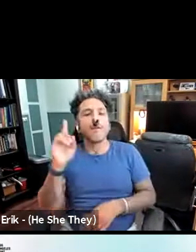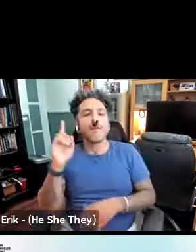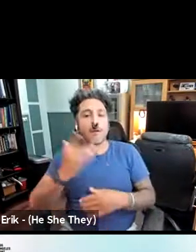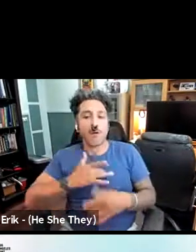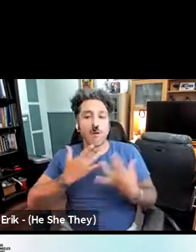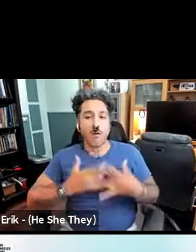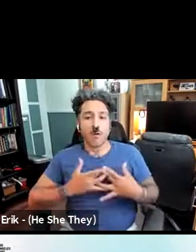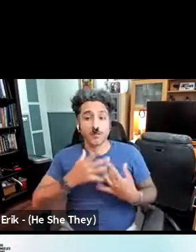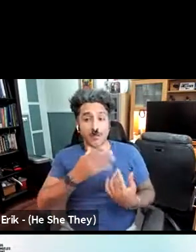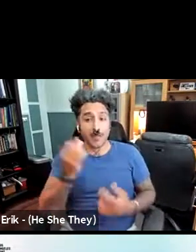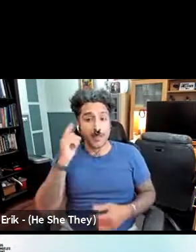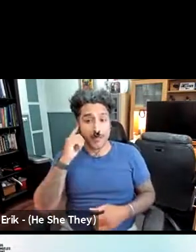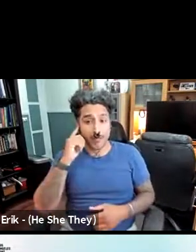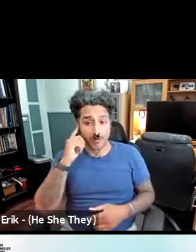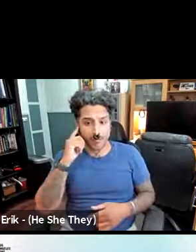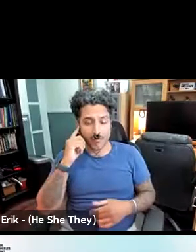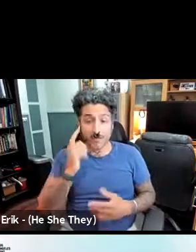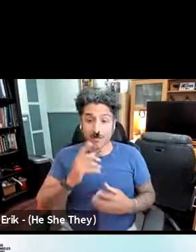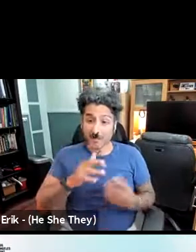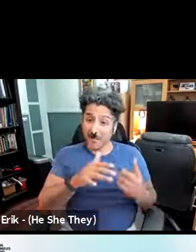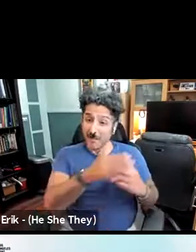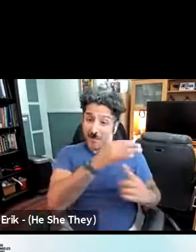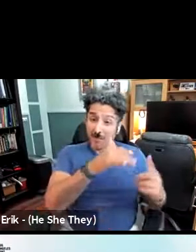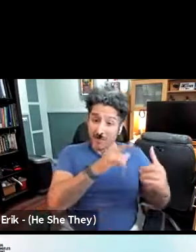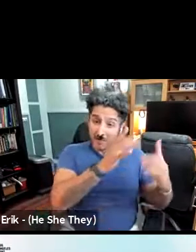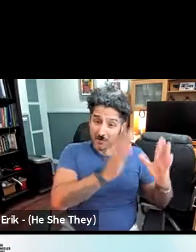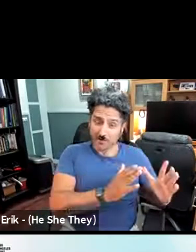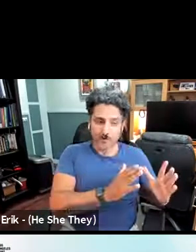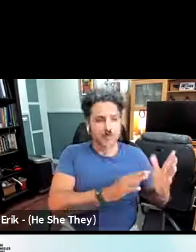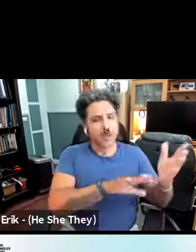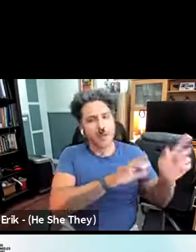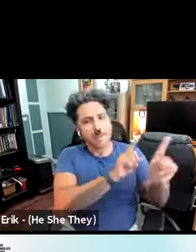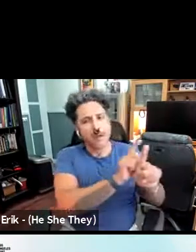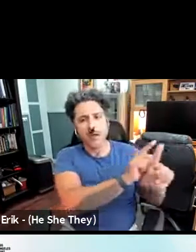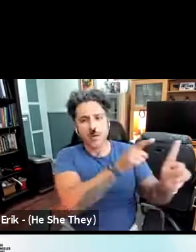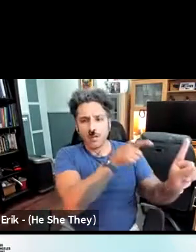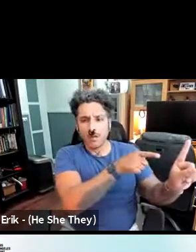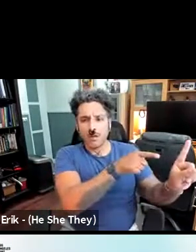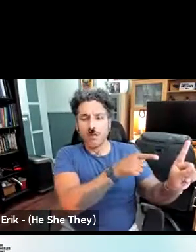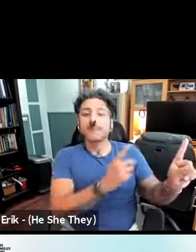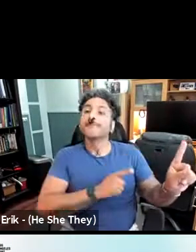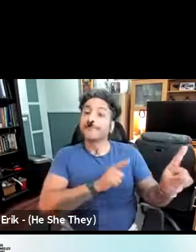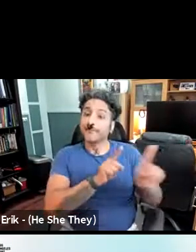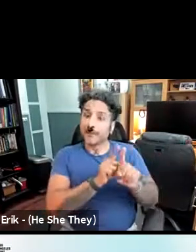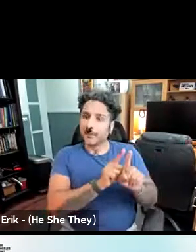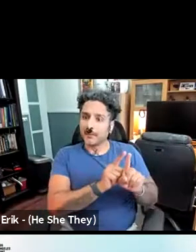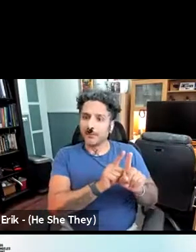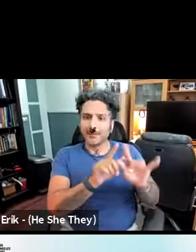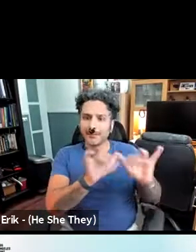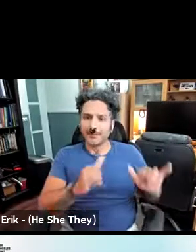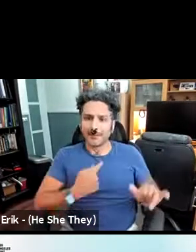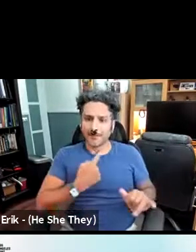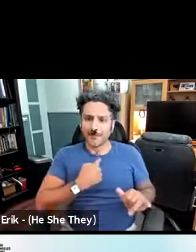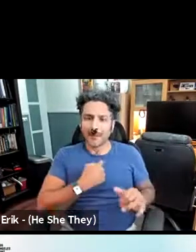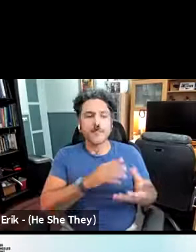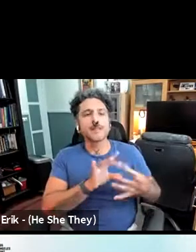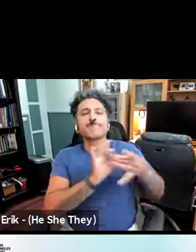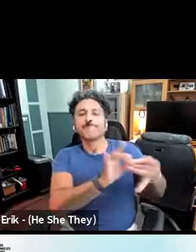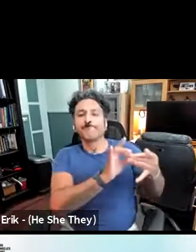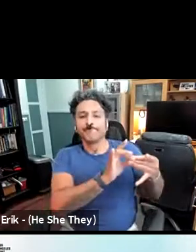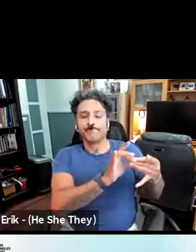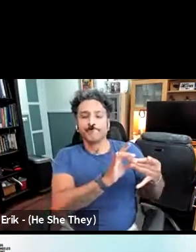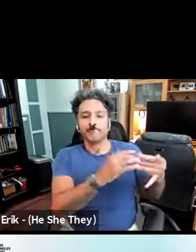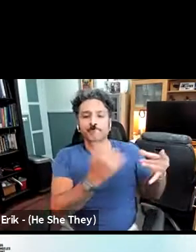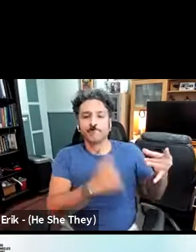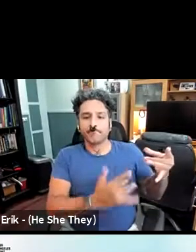Baltimore. Being around that person, mentoring them, and also them mentoring me, is the mutual connection that we had, that now they're making an